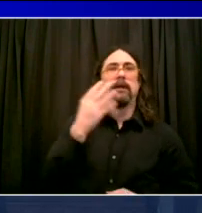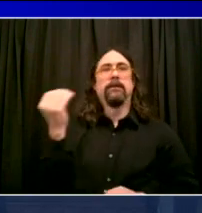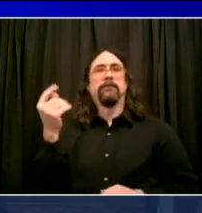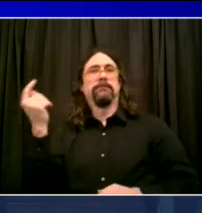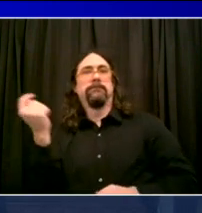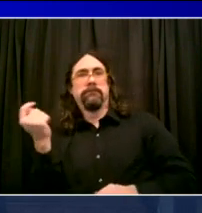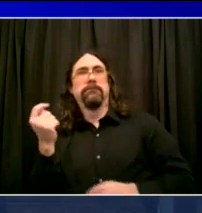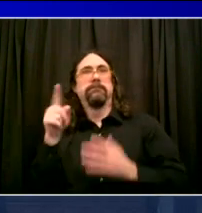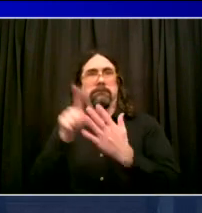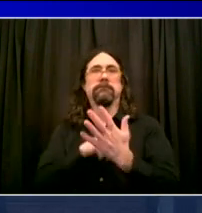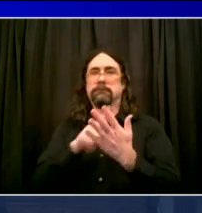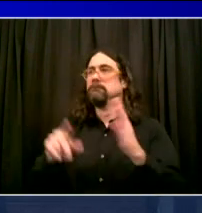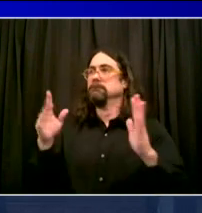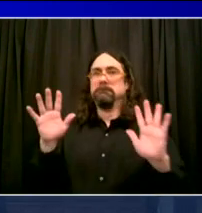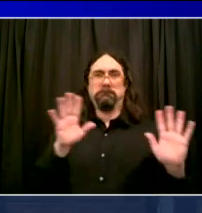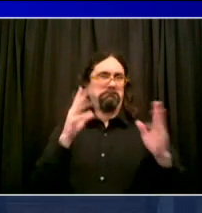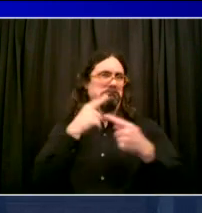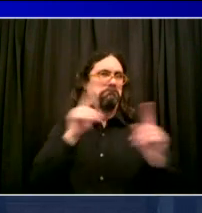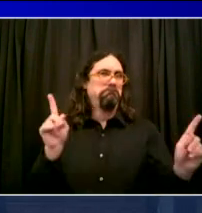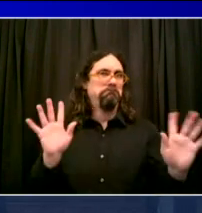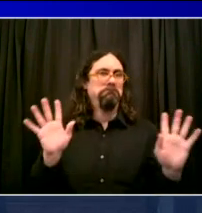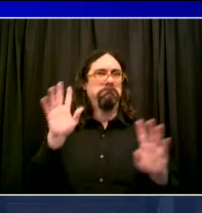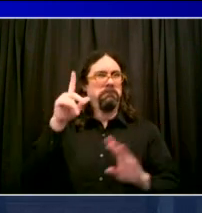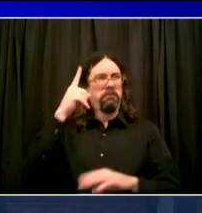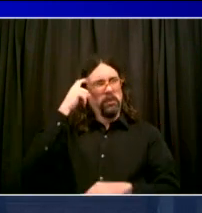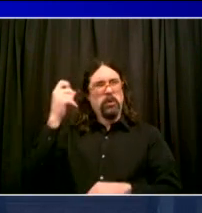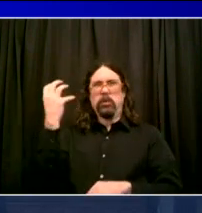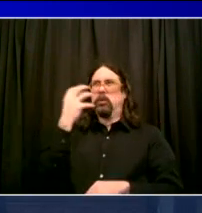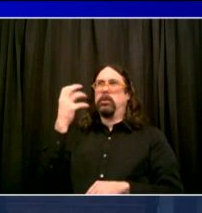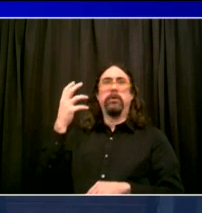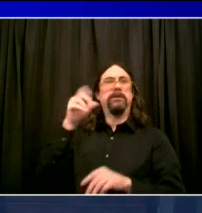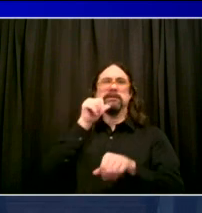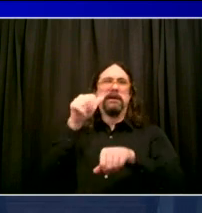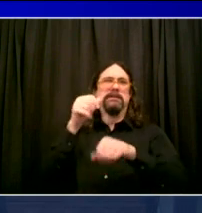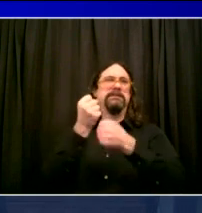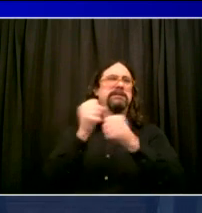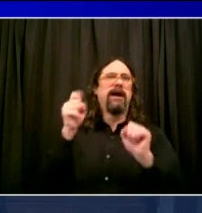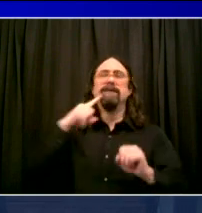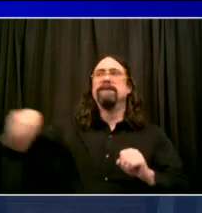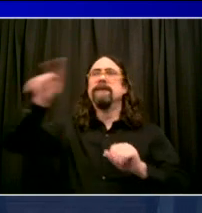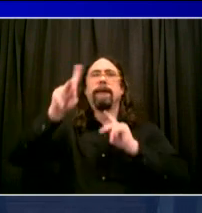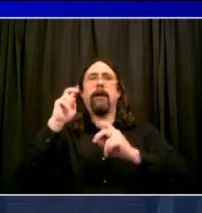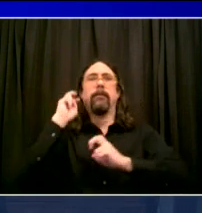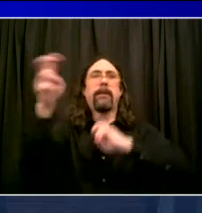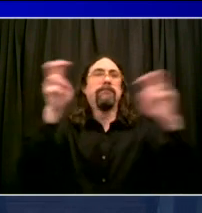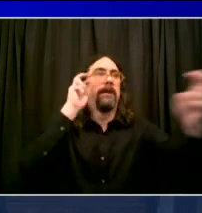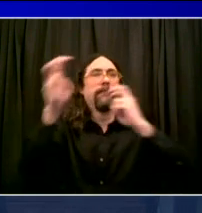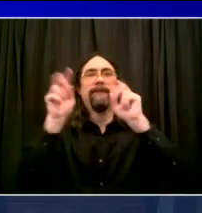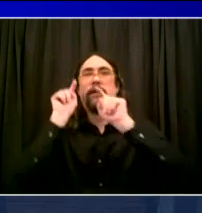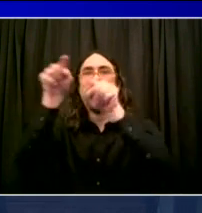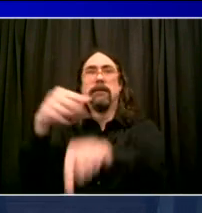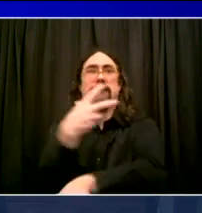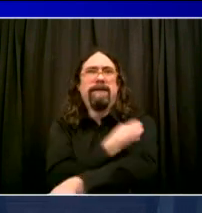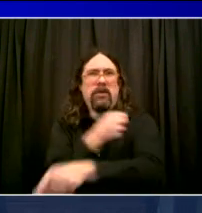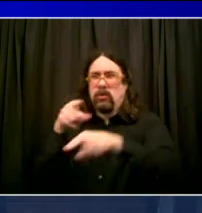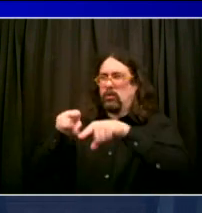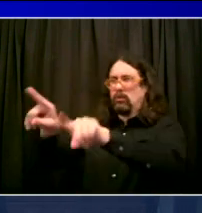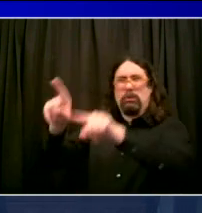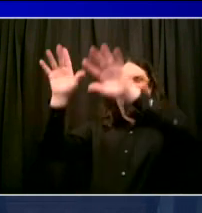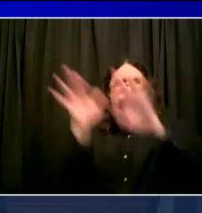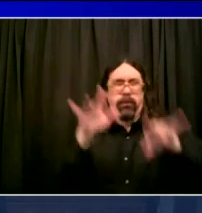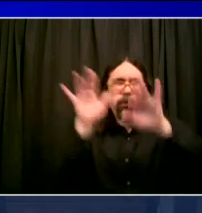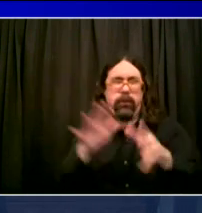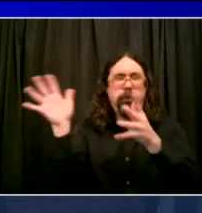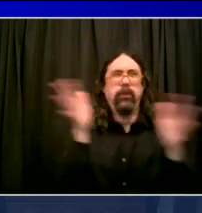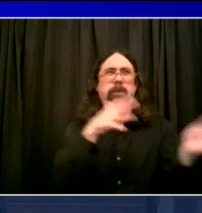cautious choice. So most sites are not open today. They'll be back strong tomorrow, and we'll be able to catch up on appointments quickly. I